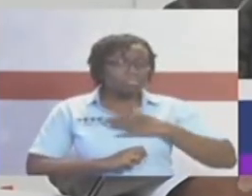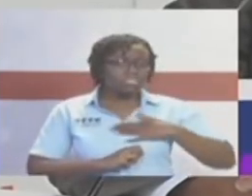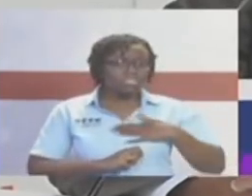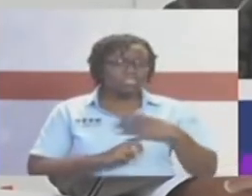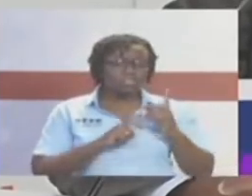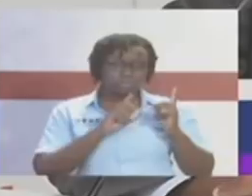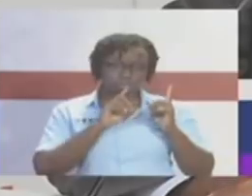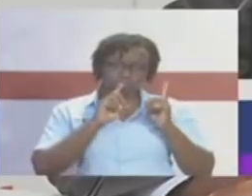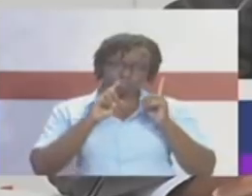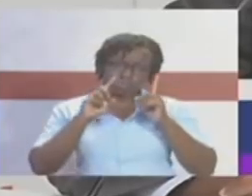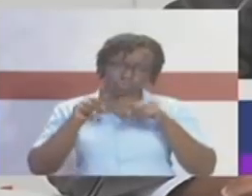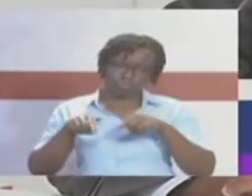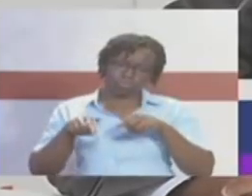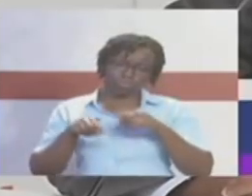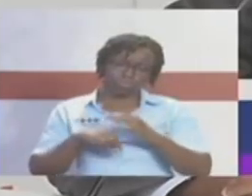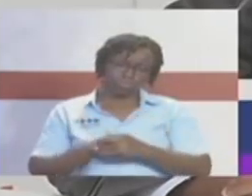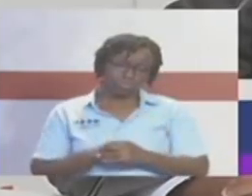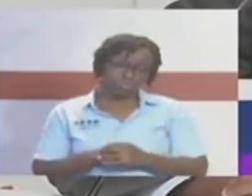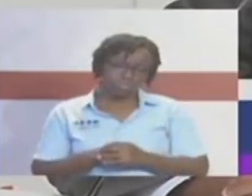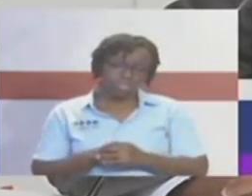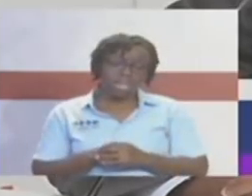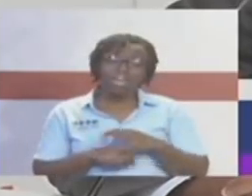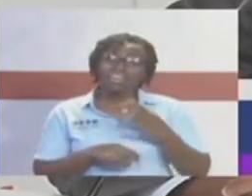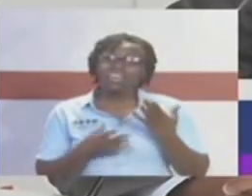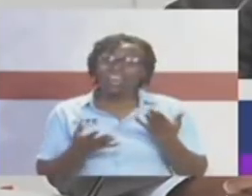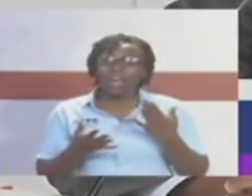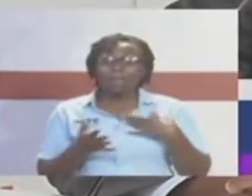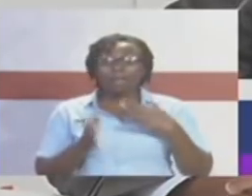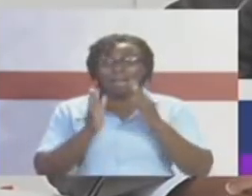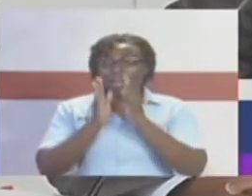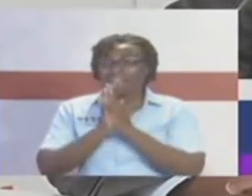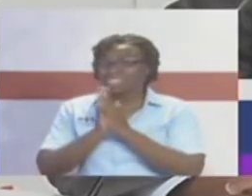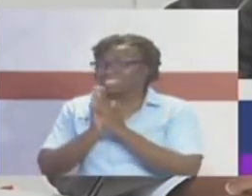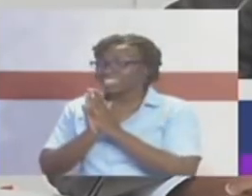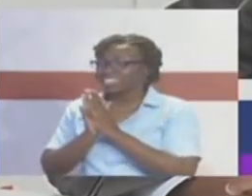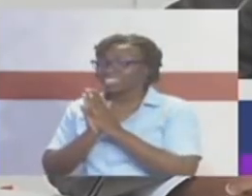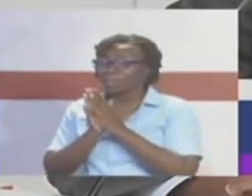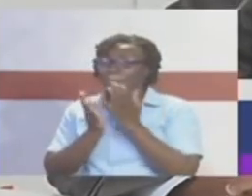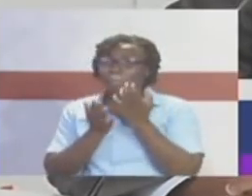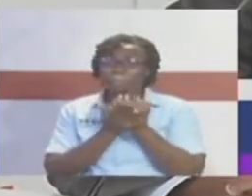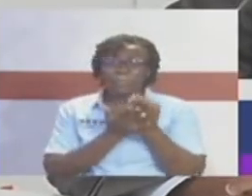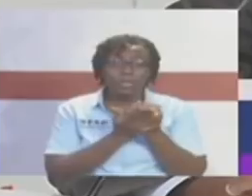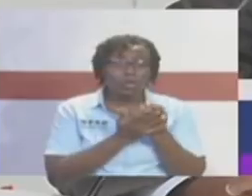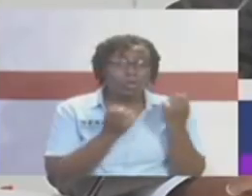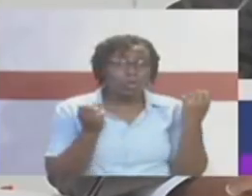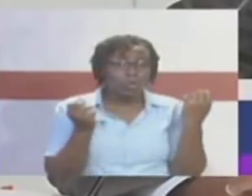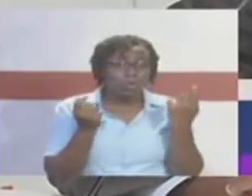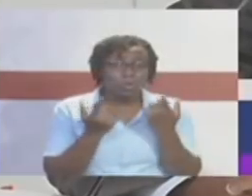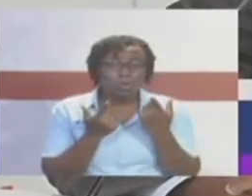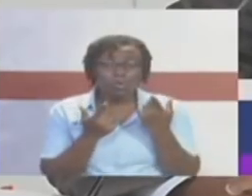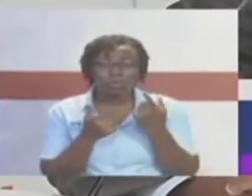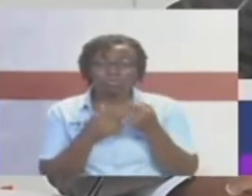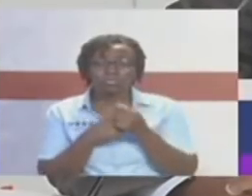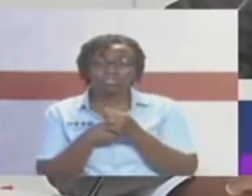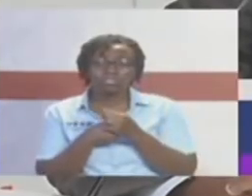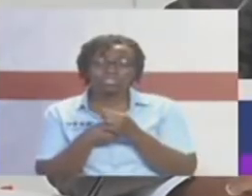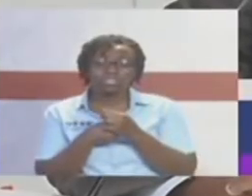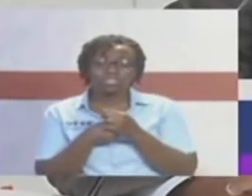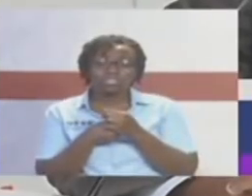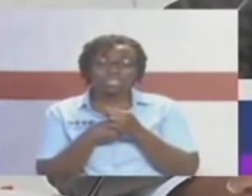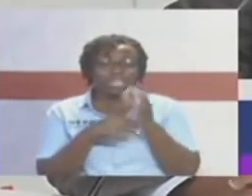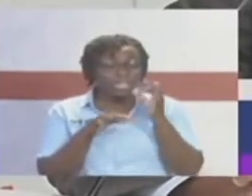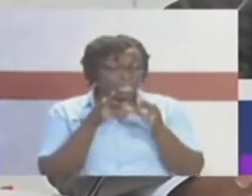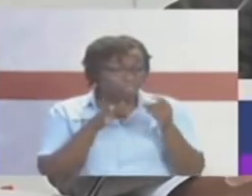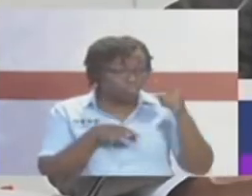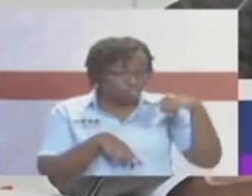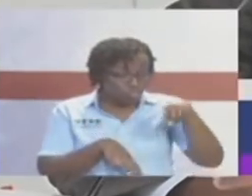fact, I am asking on behalf of all the overwhelmed and exhausted doctors who look after these patients, if